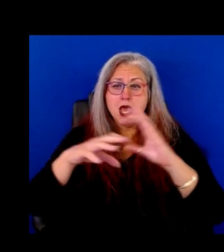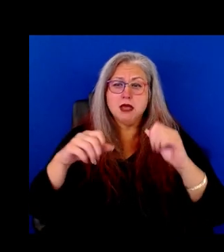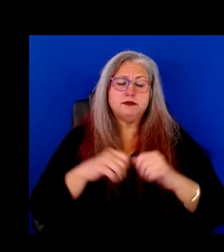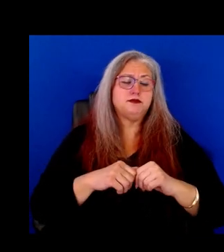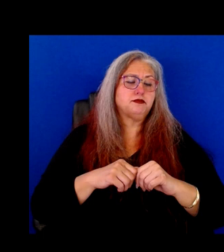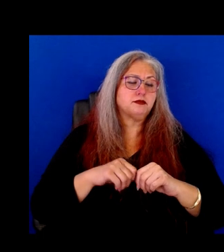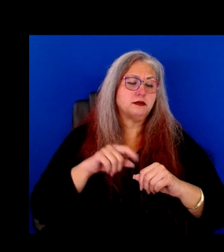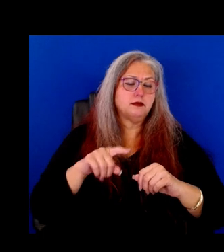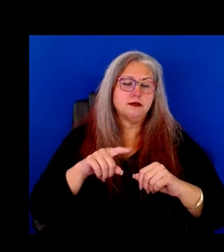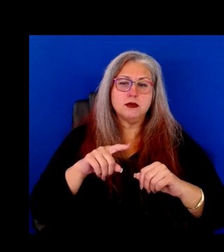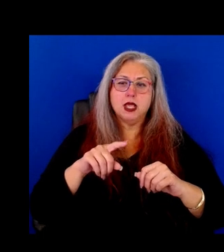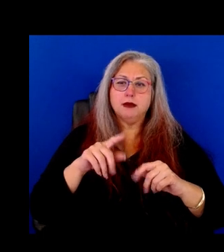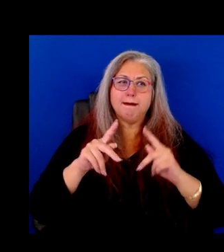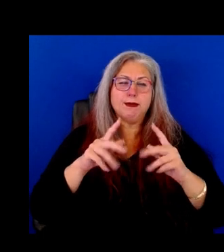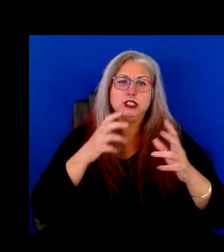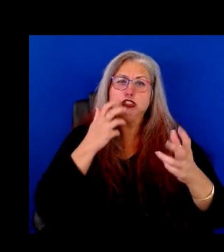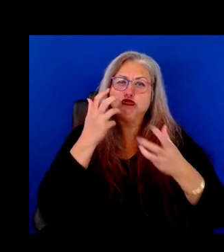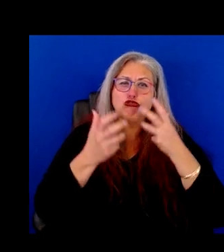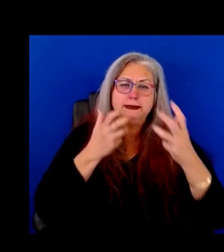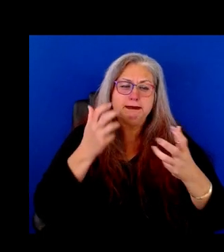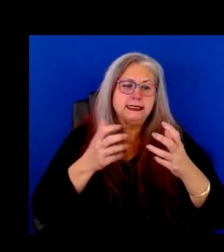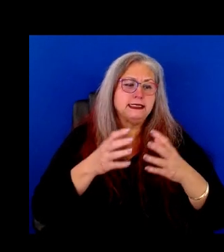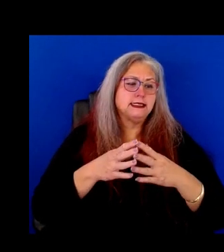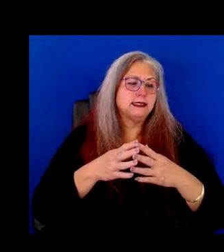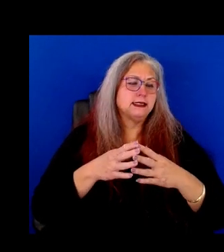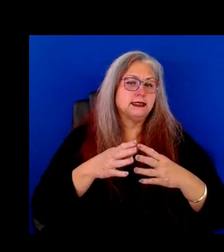and the screamings of people